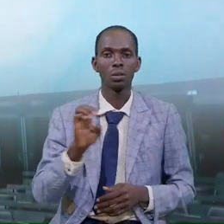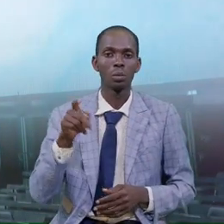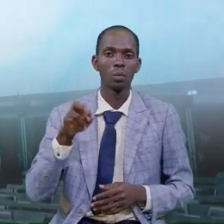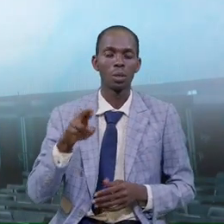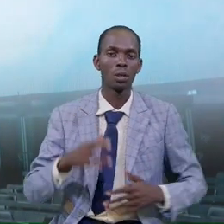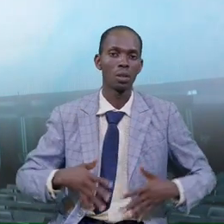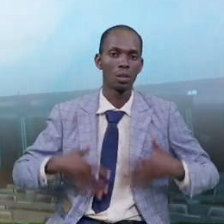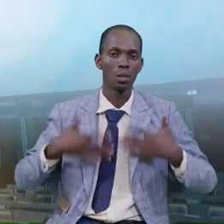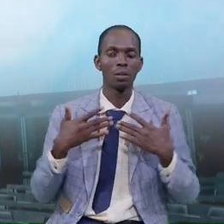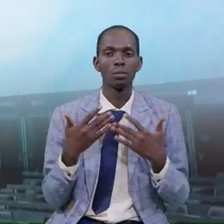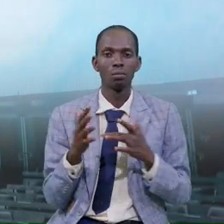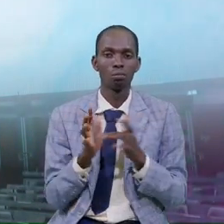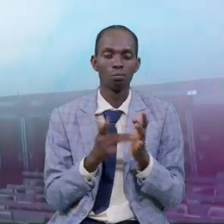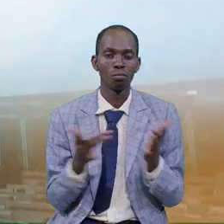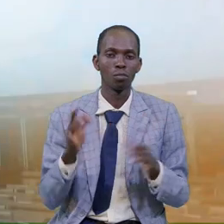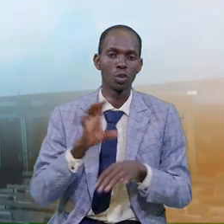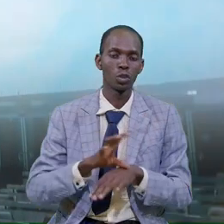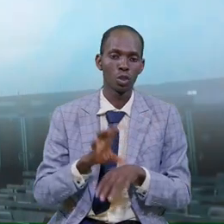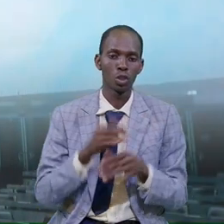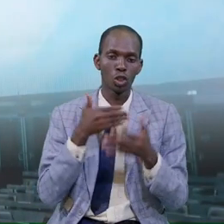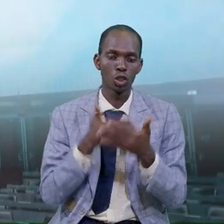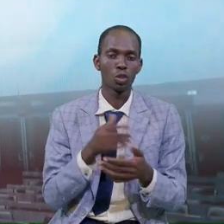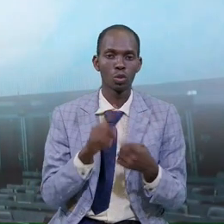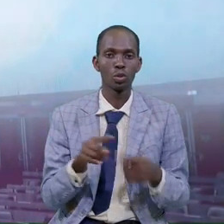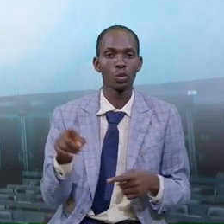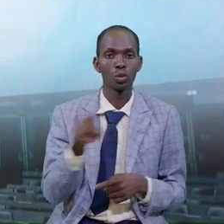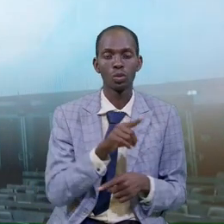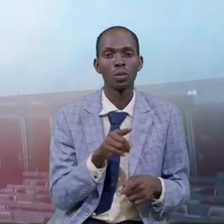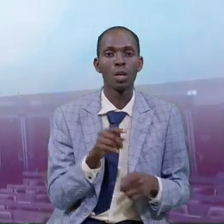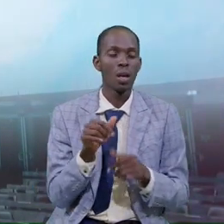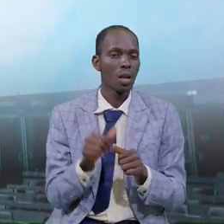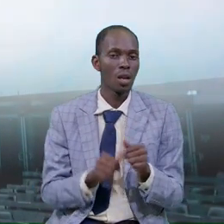globally. Not only at the Alpha location here.